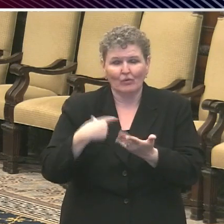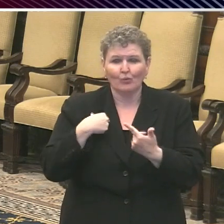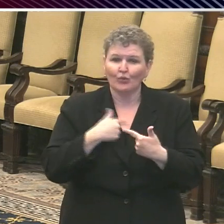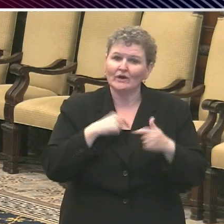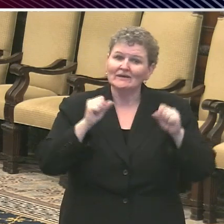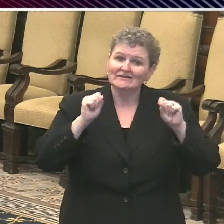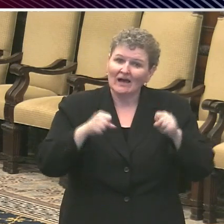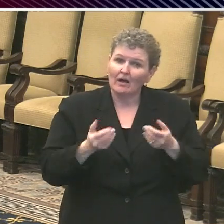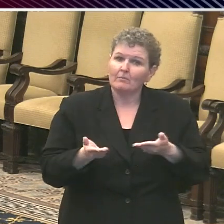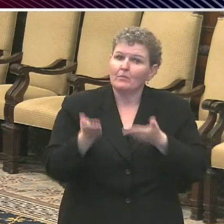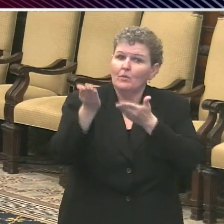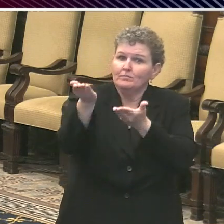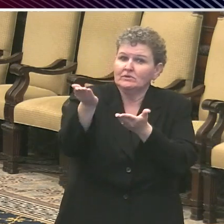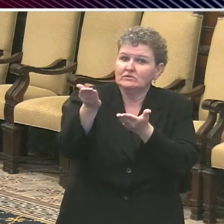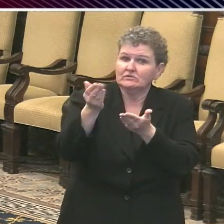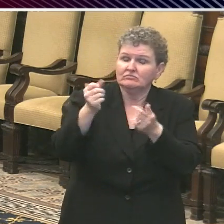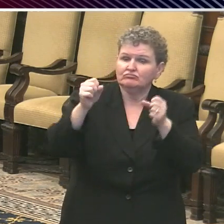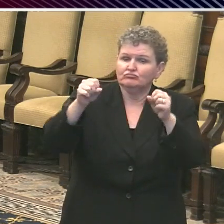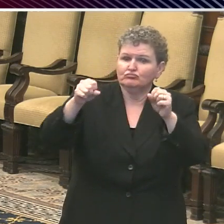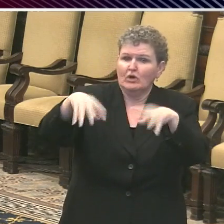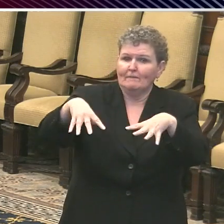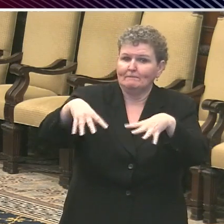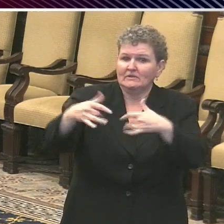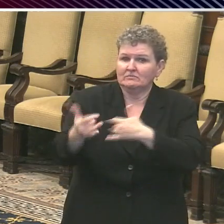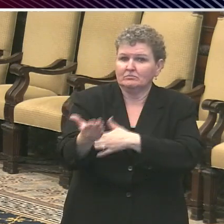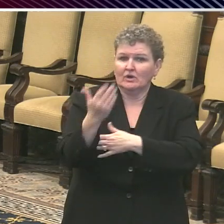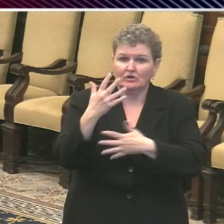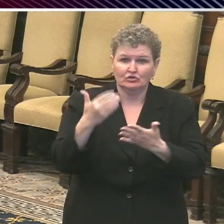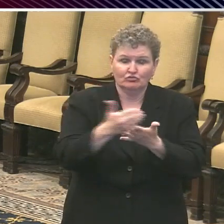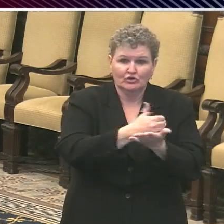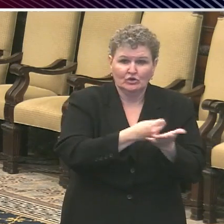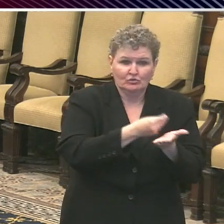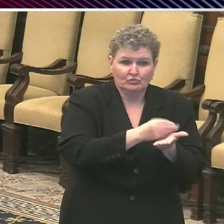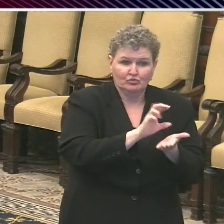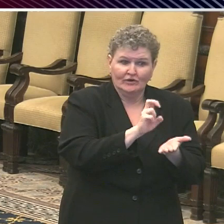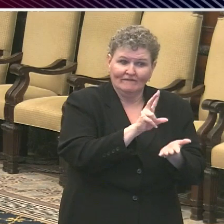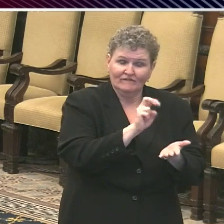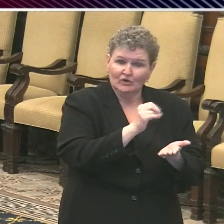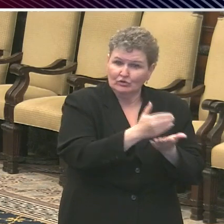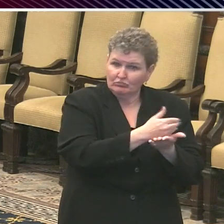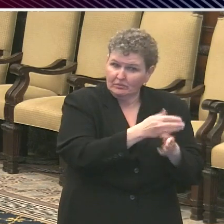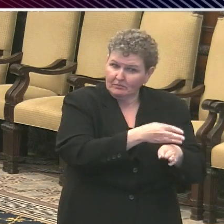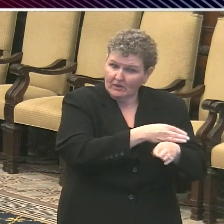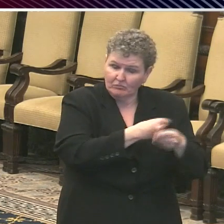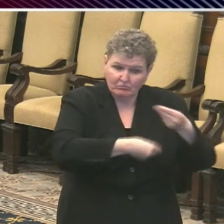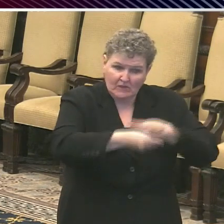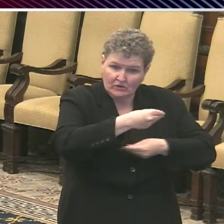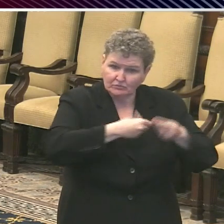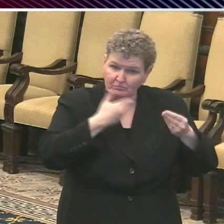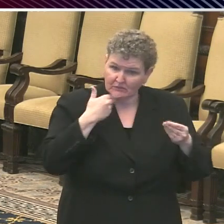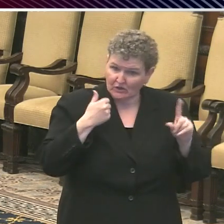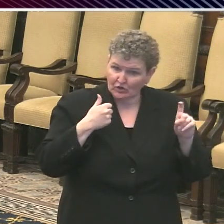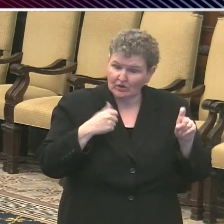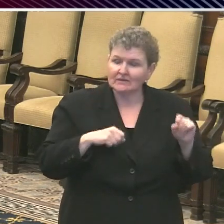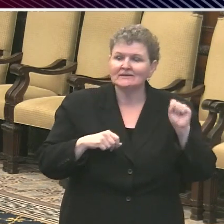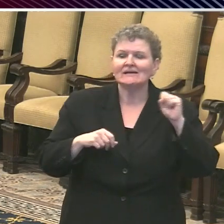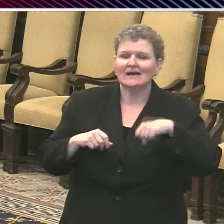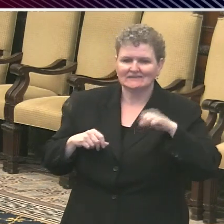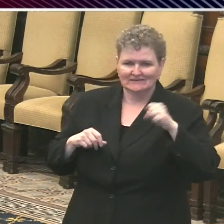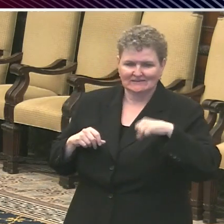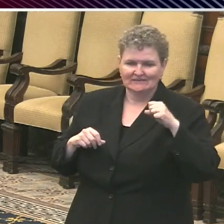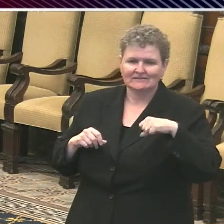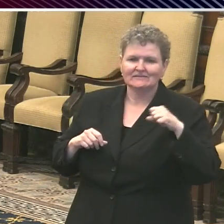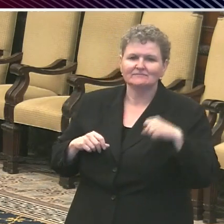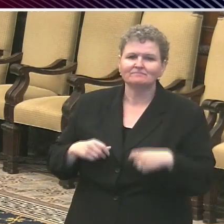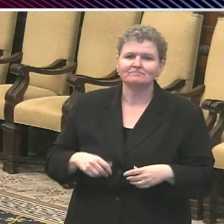proposal. And the other revenue enhancements planned in the budget are still going forward? Yes. Thanks. And then lastly,